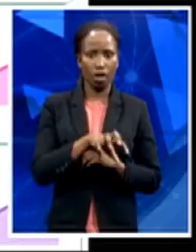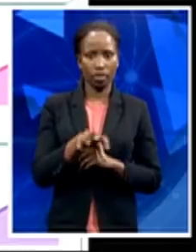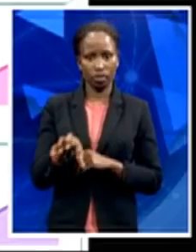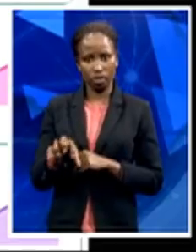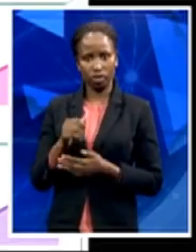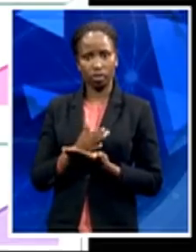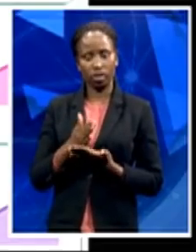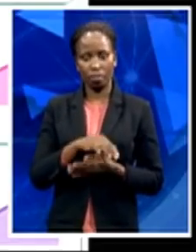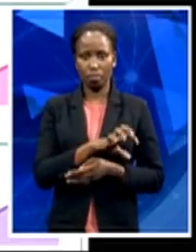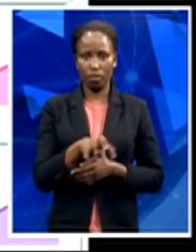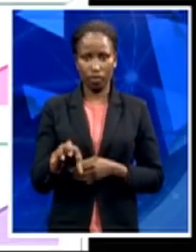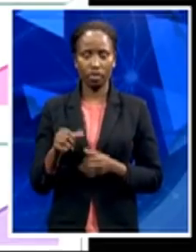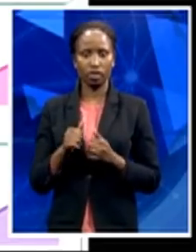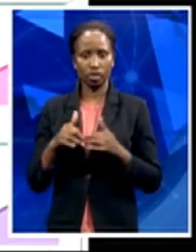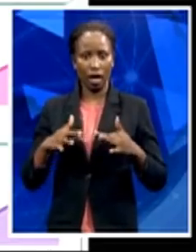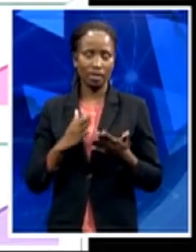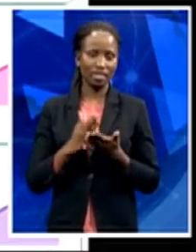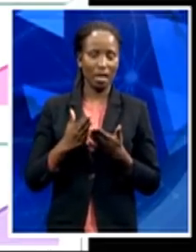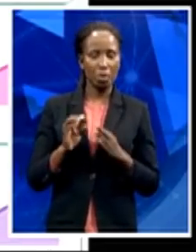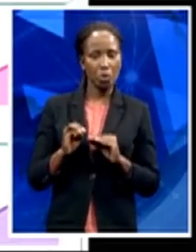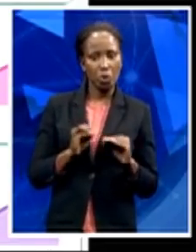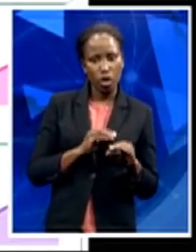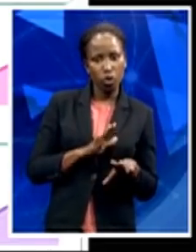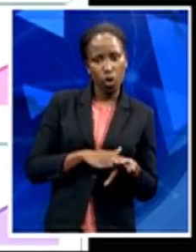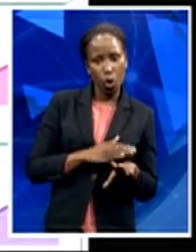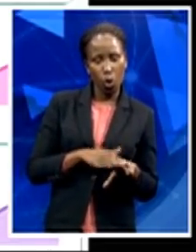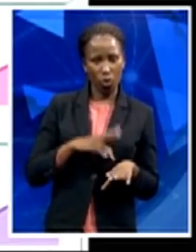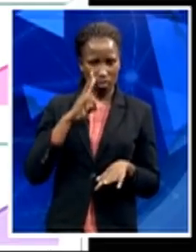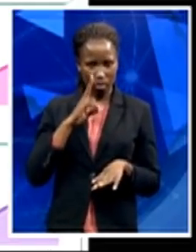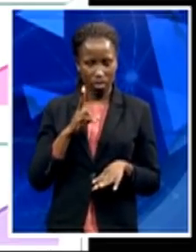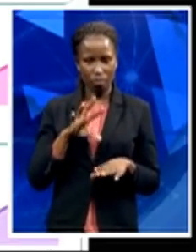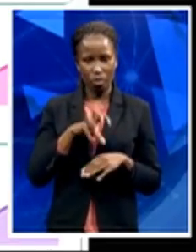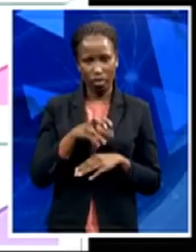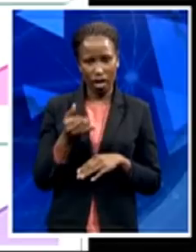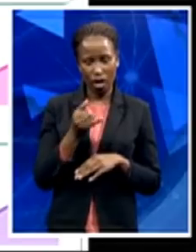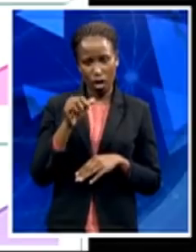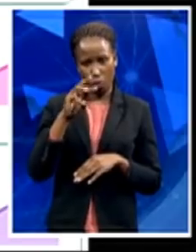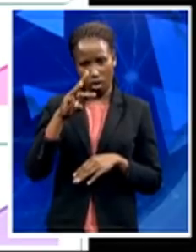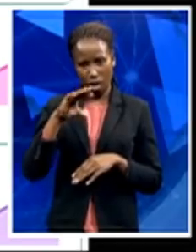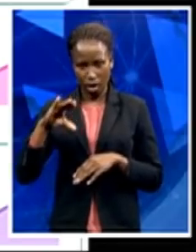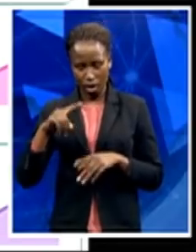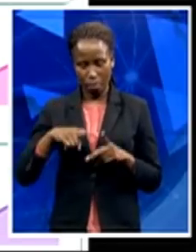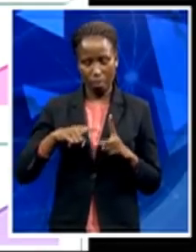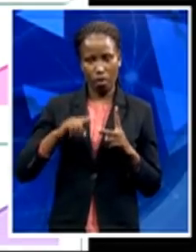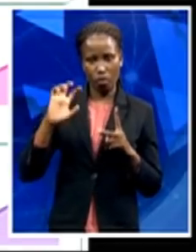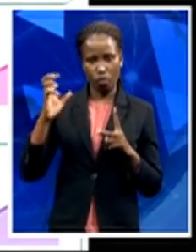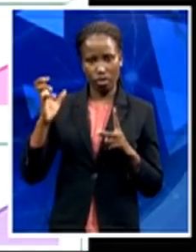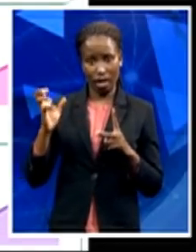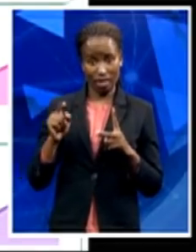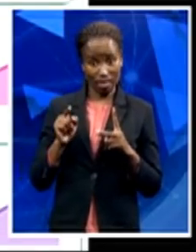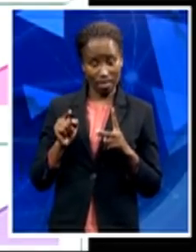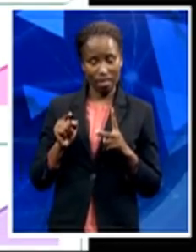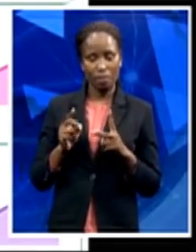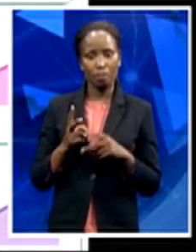slowly. If you look at a province like the Western Cape and the Free State, where initially the gradient was